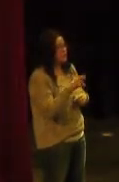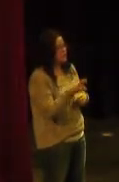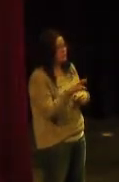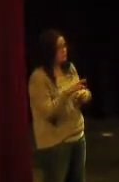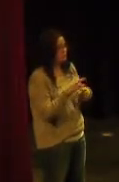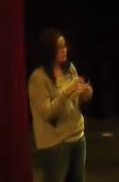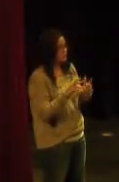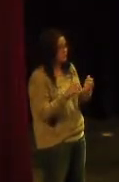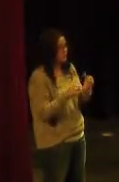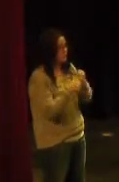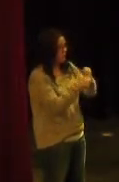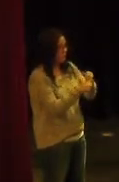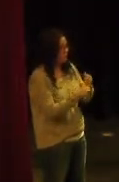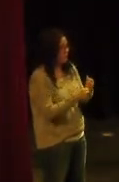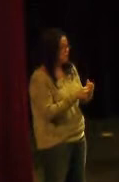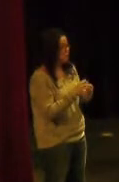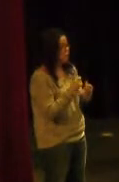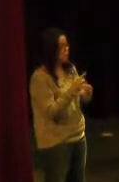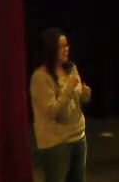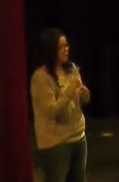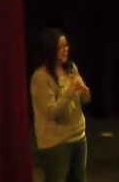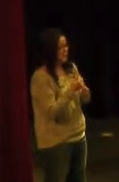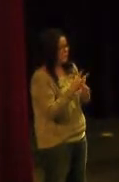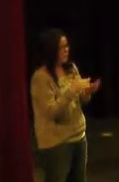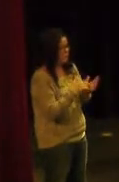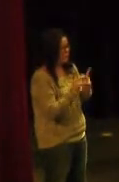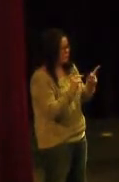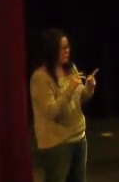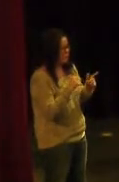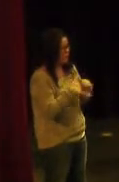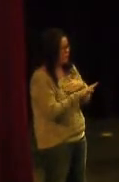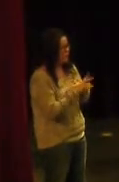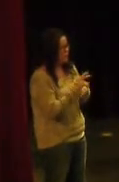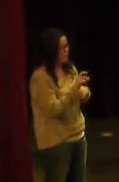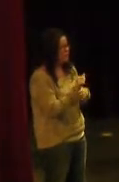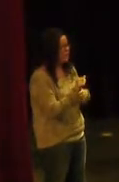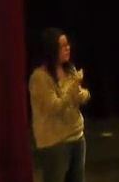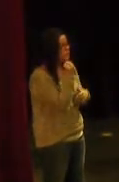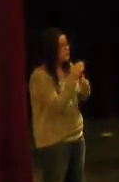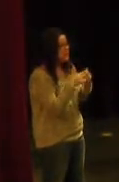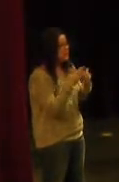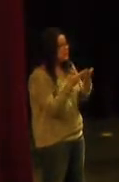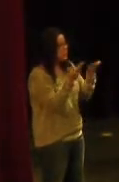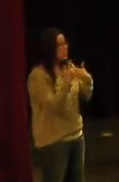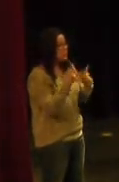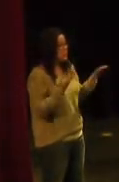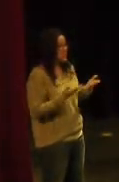any one country can come in on a visa. So it's not easy to bring somebody in and keep them.